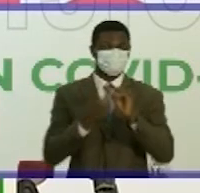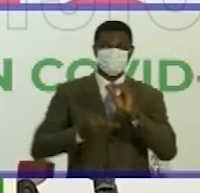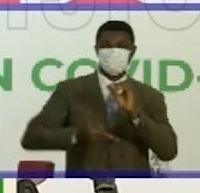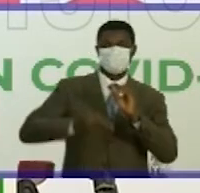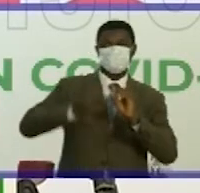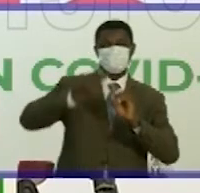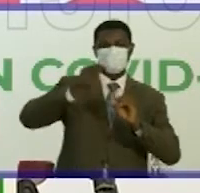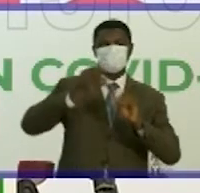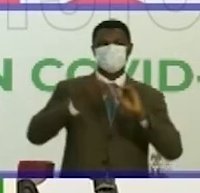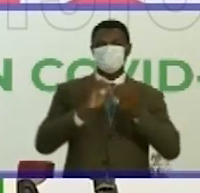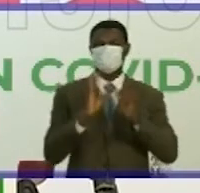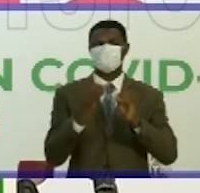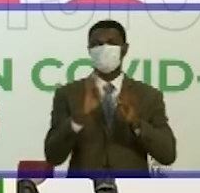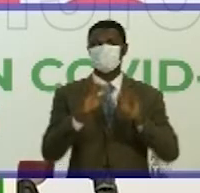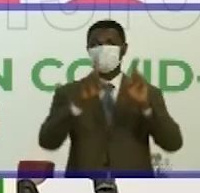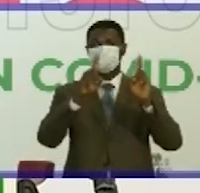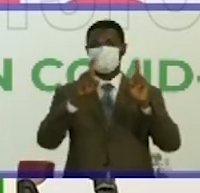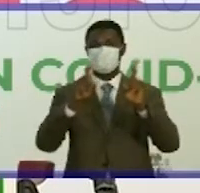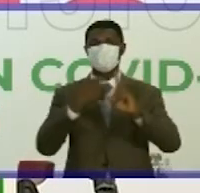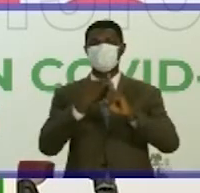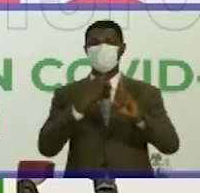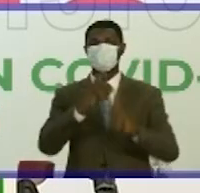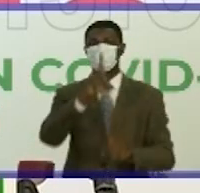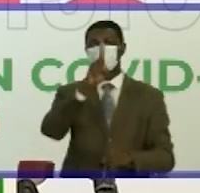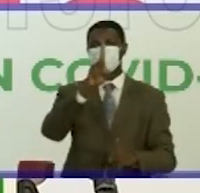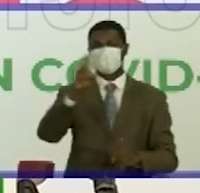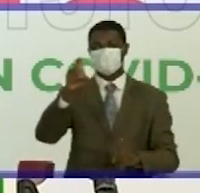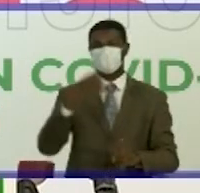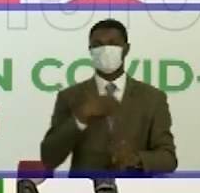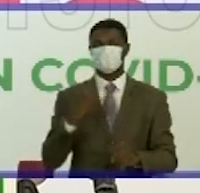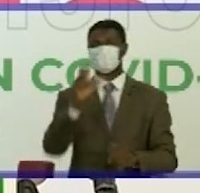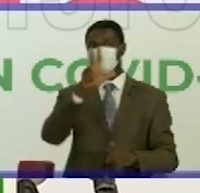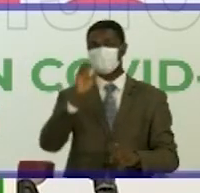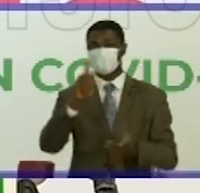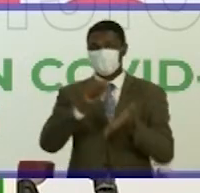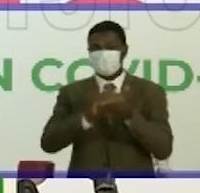taken within a month from 130,000 to